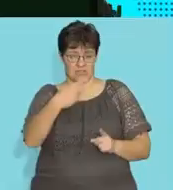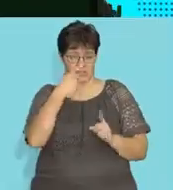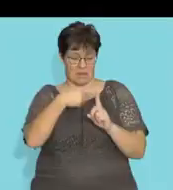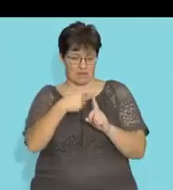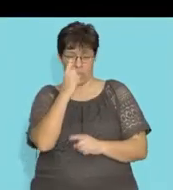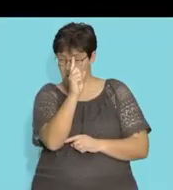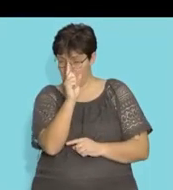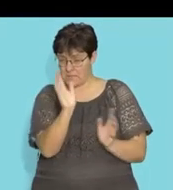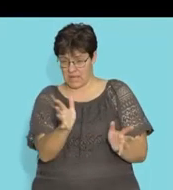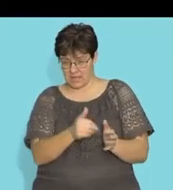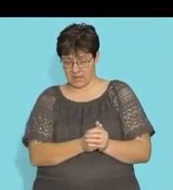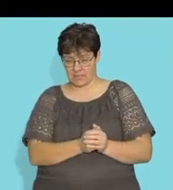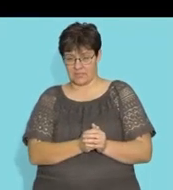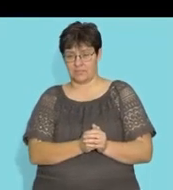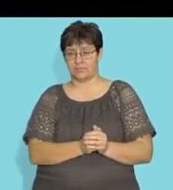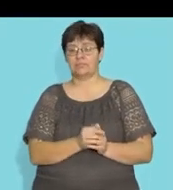one proton.